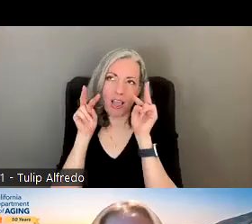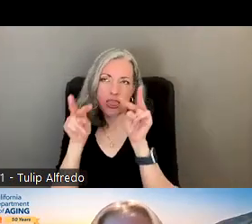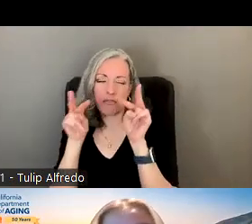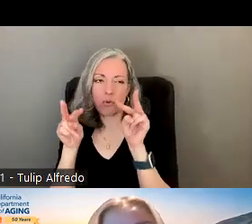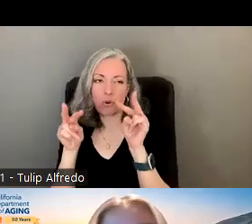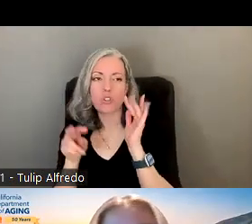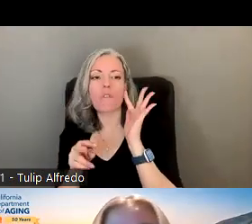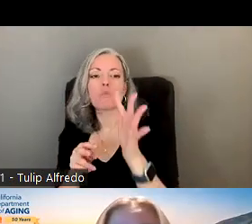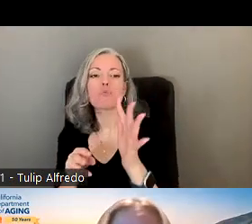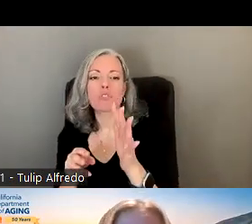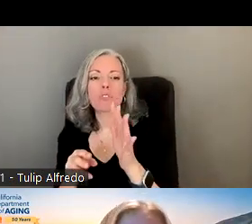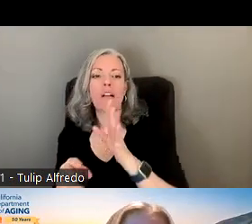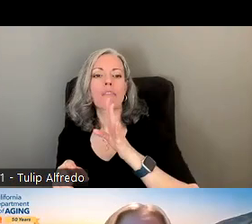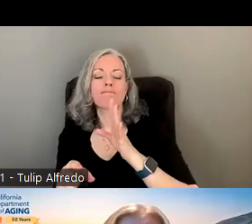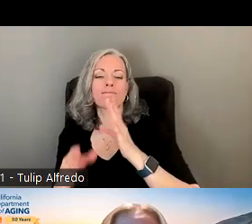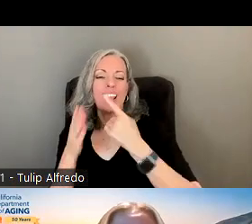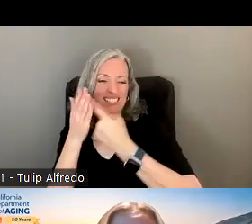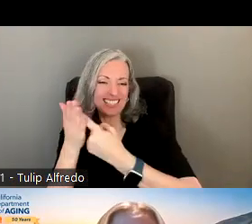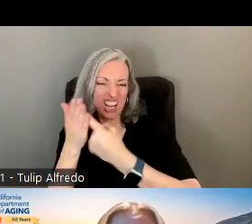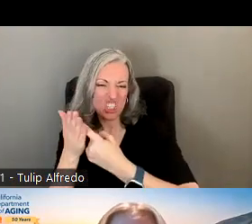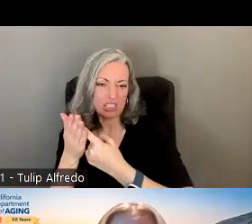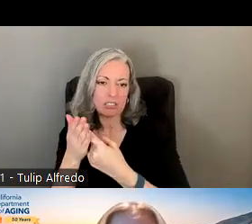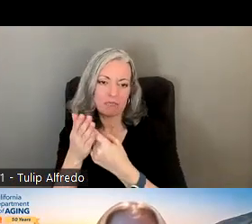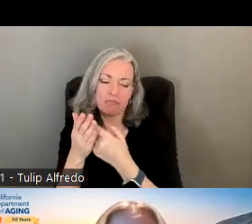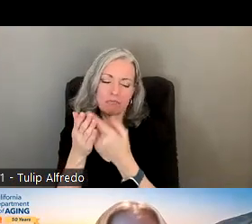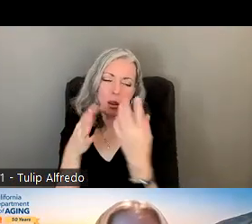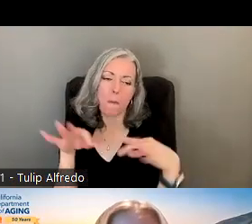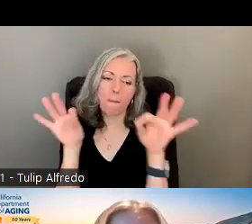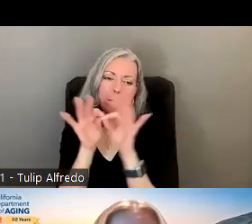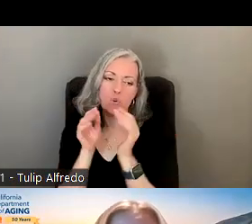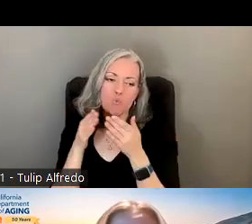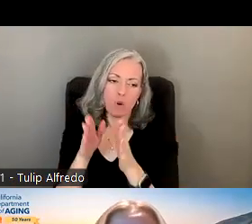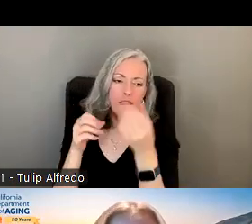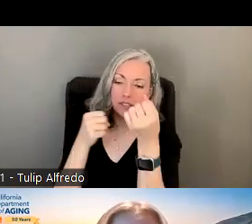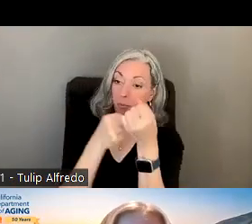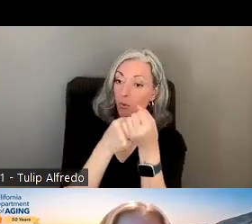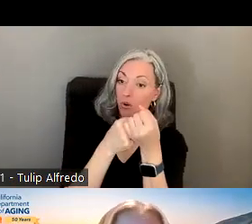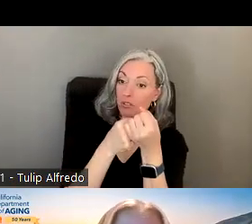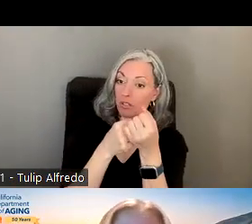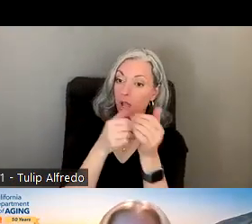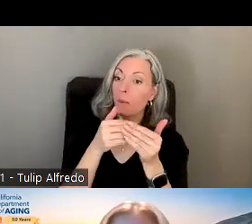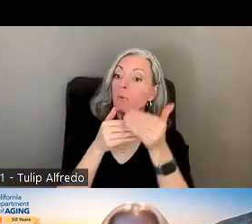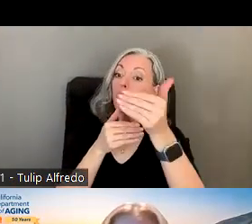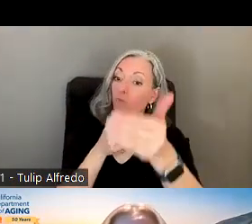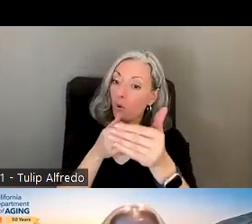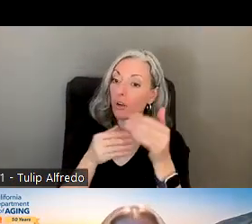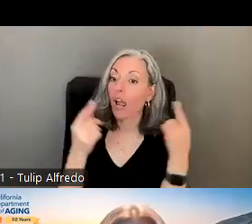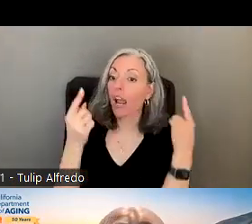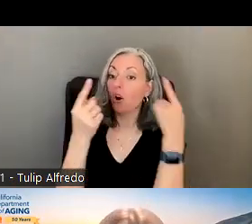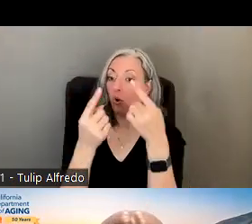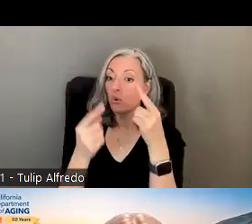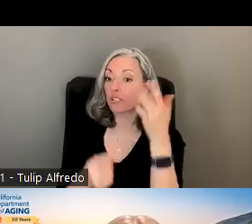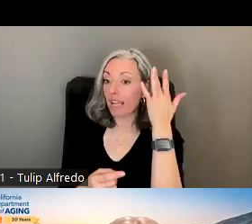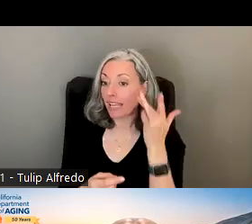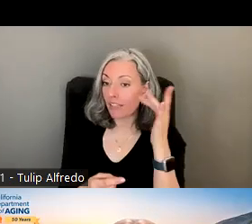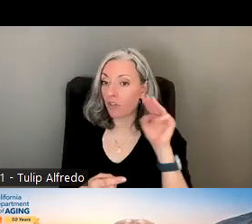how we can make this happen, again, in a meaningful way that also helps support and move forward the goals of California's